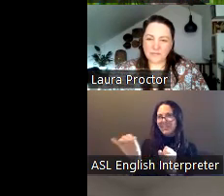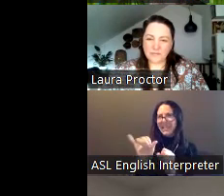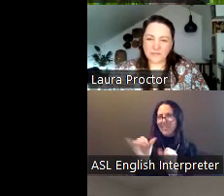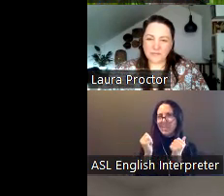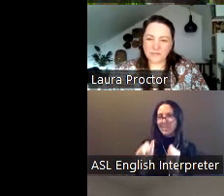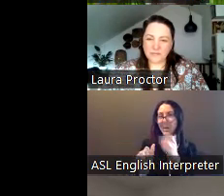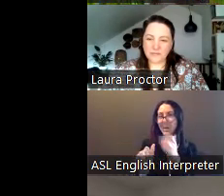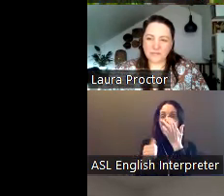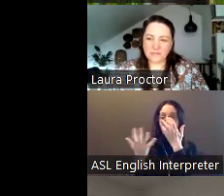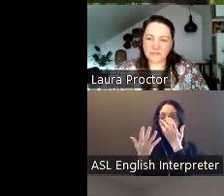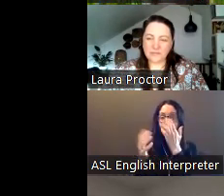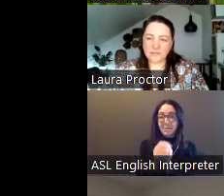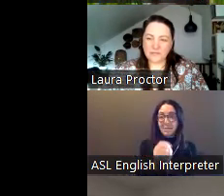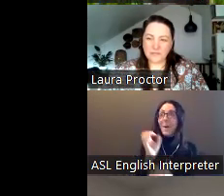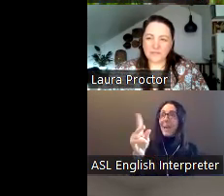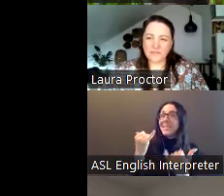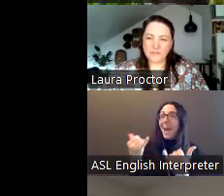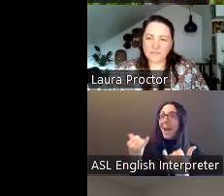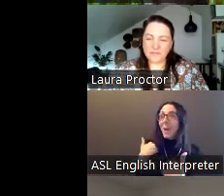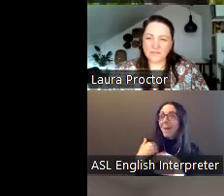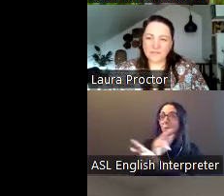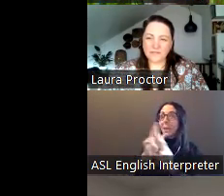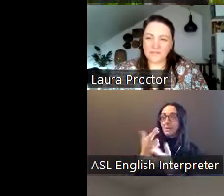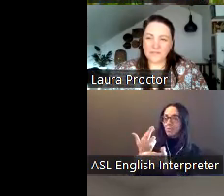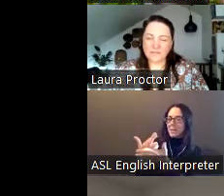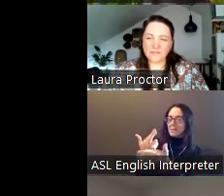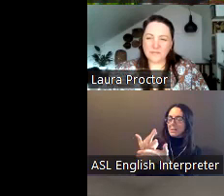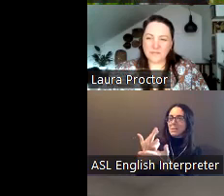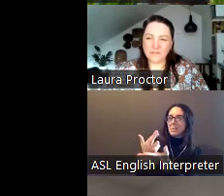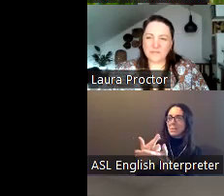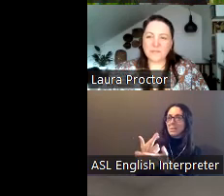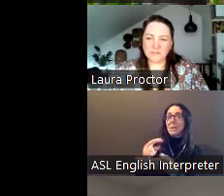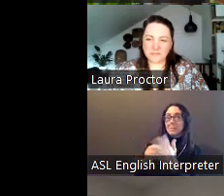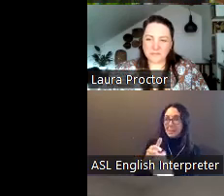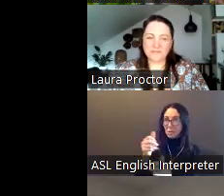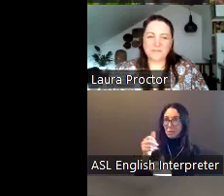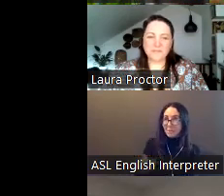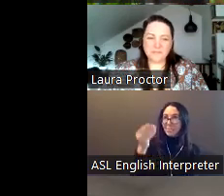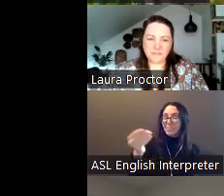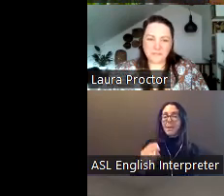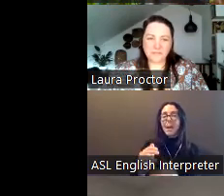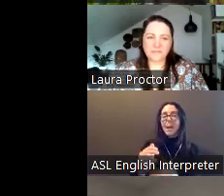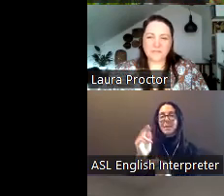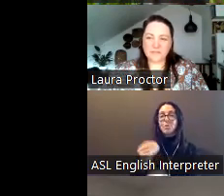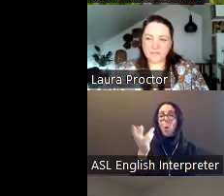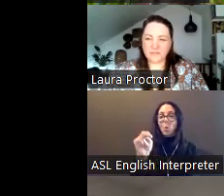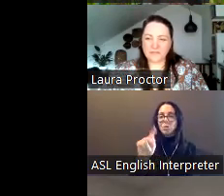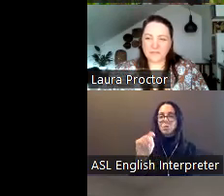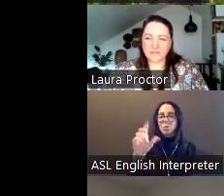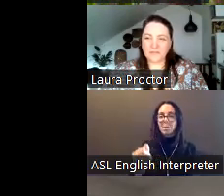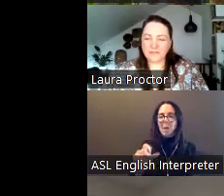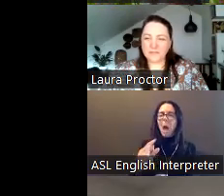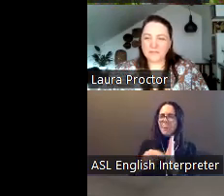effort. One, now you have a resource from which you can build your own tools. Mm-hmm. You can use ours as an